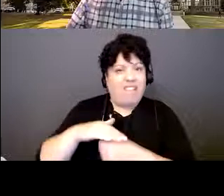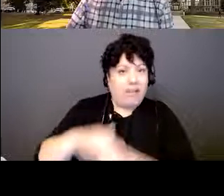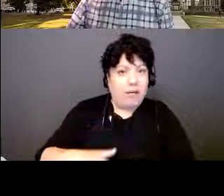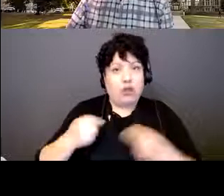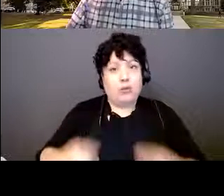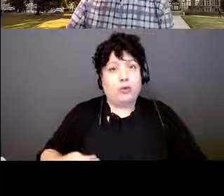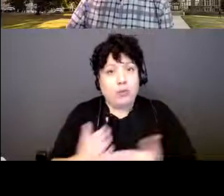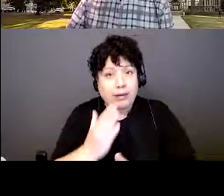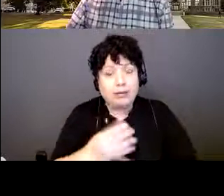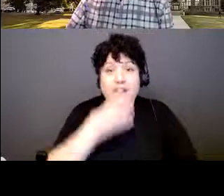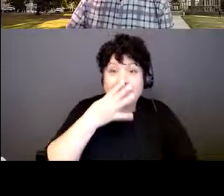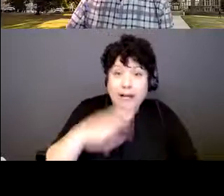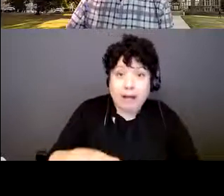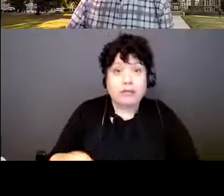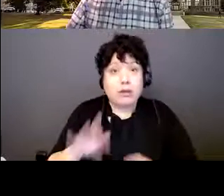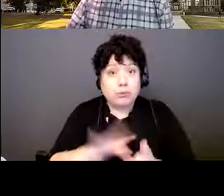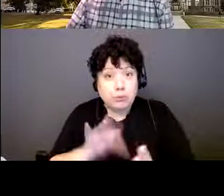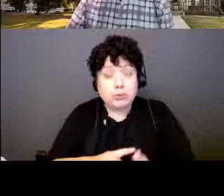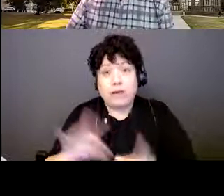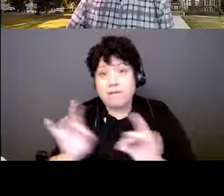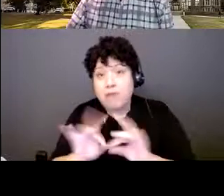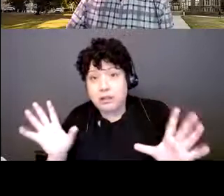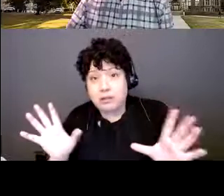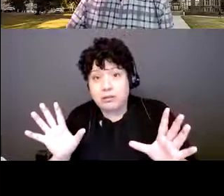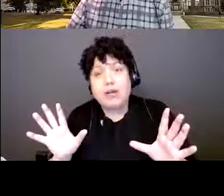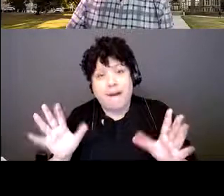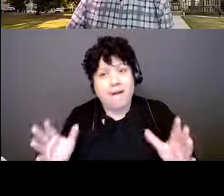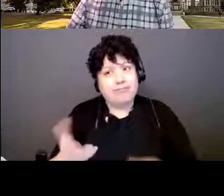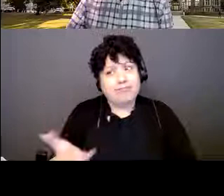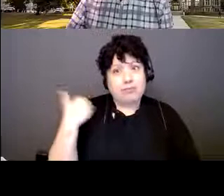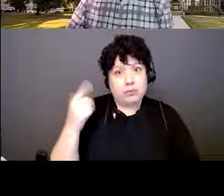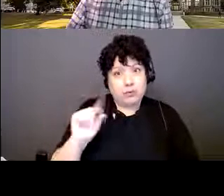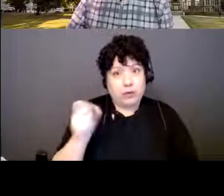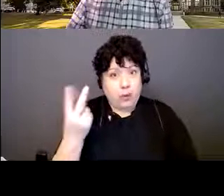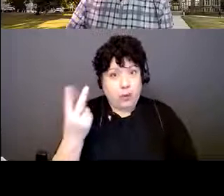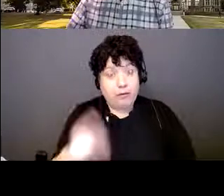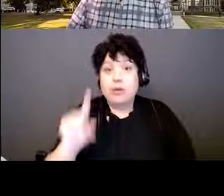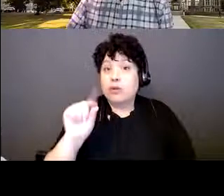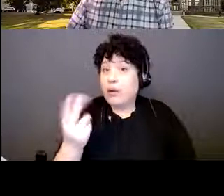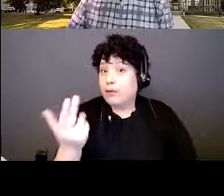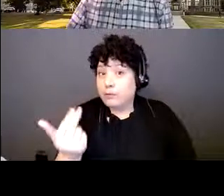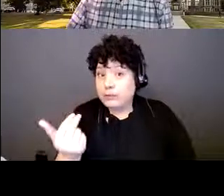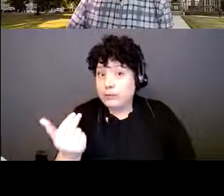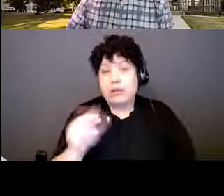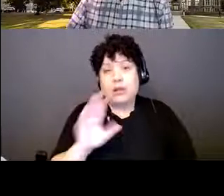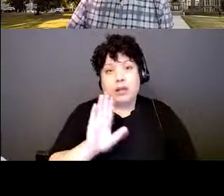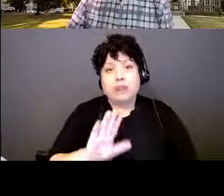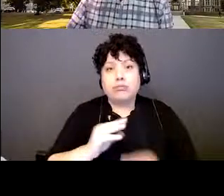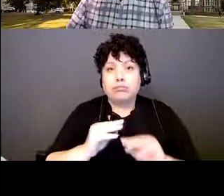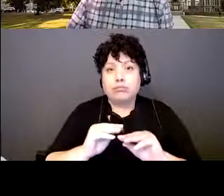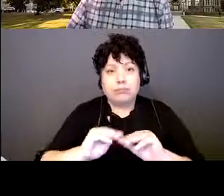to neglect, abuse, and violence. And then in 2013, there was a brief that was released